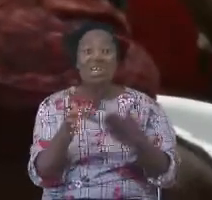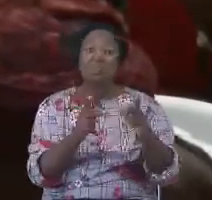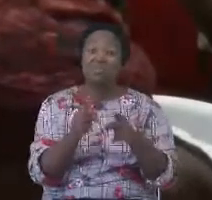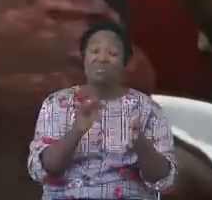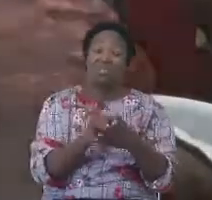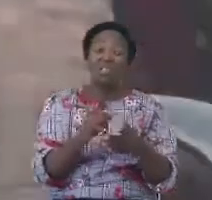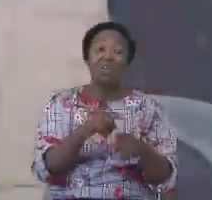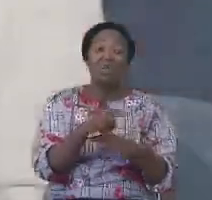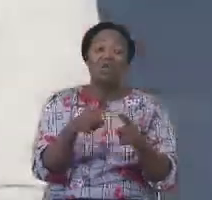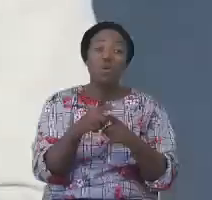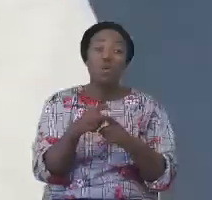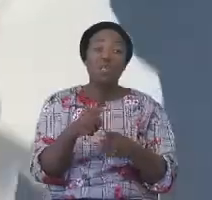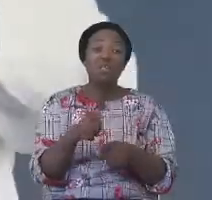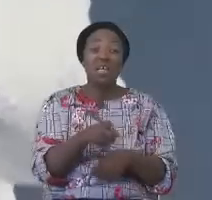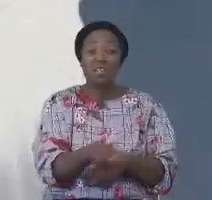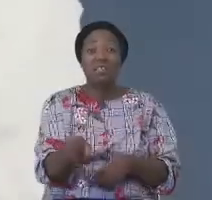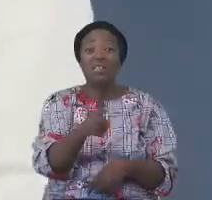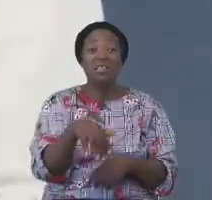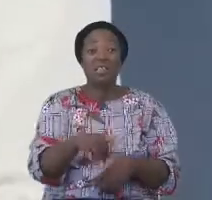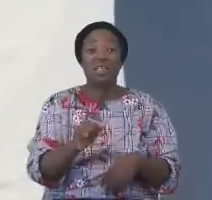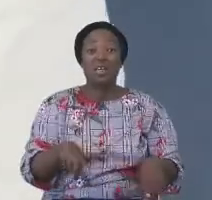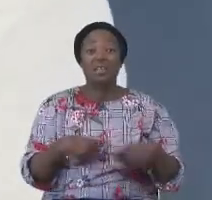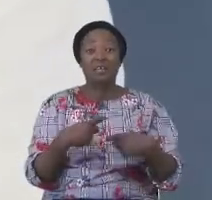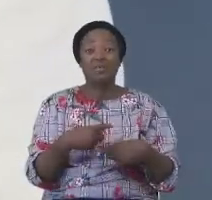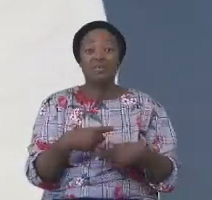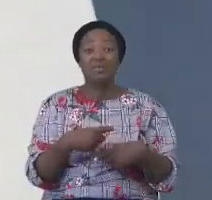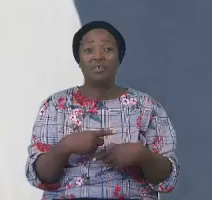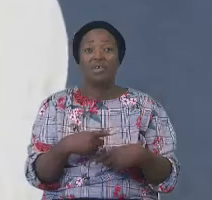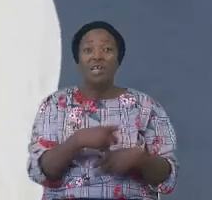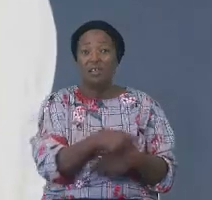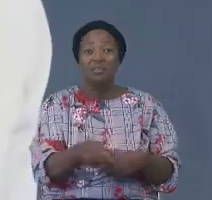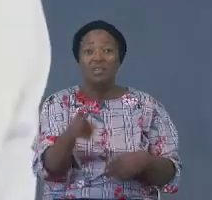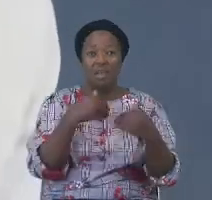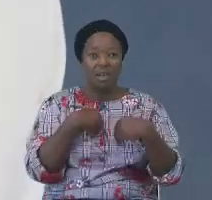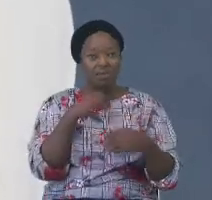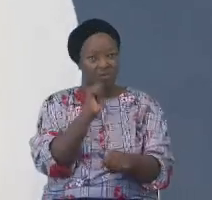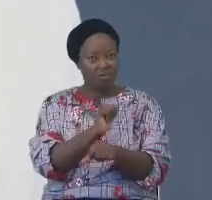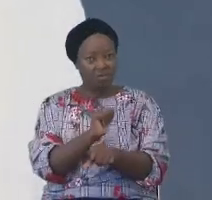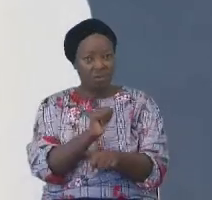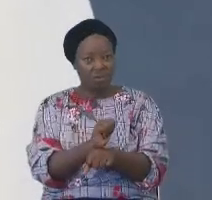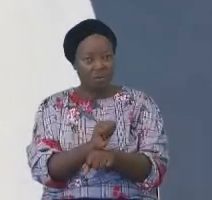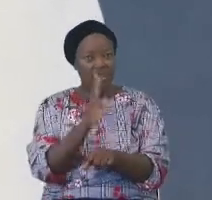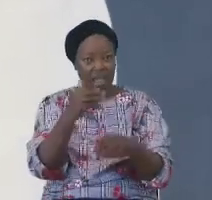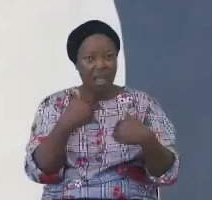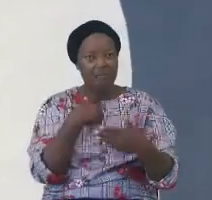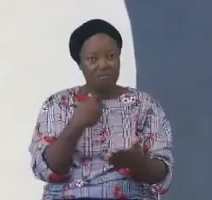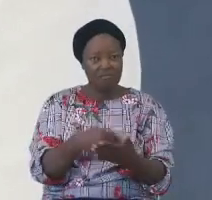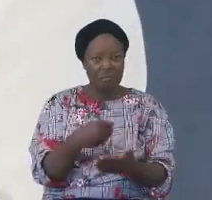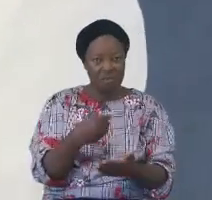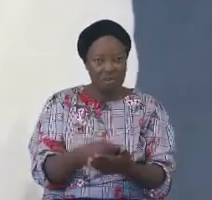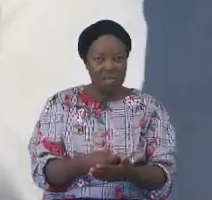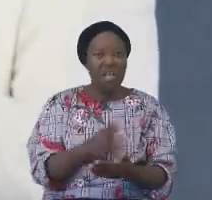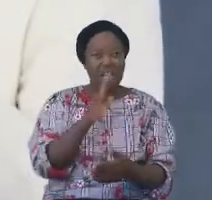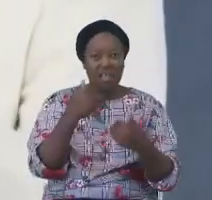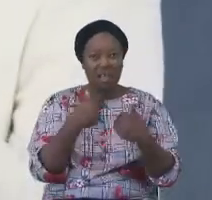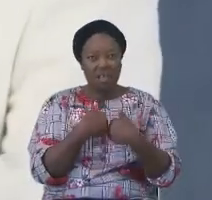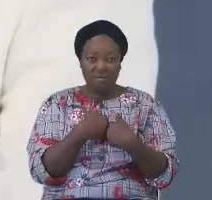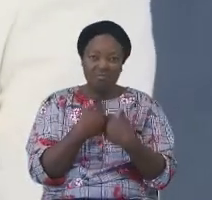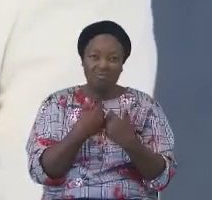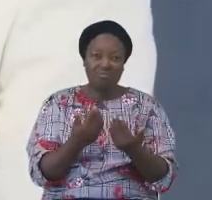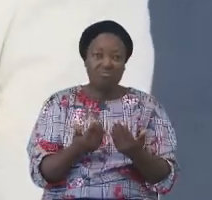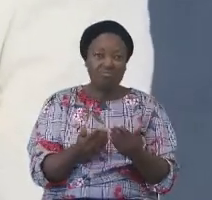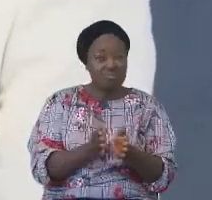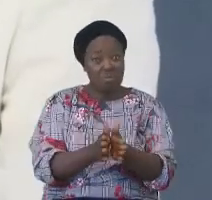thy mother you know there are people when they still are like they are still alive they have